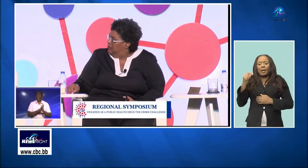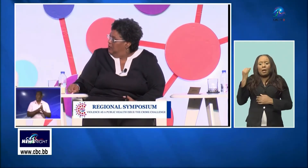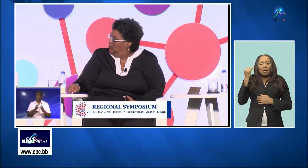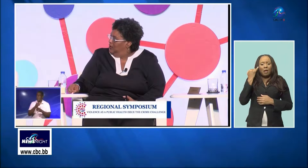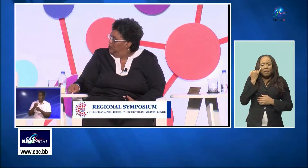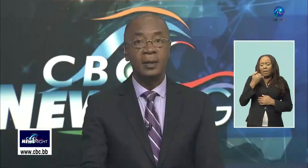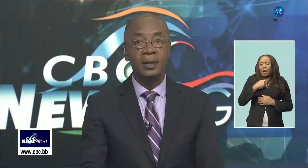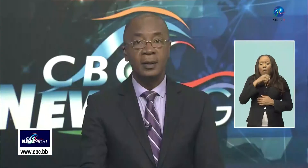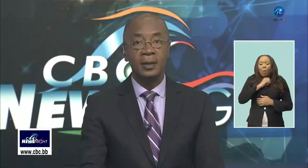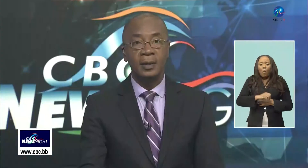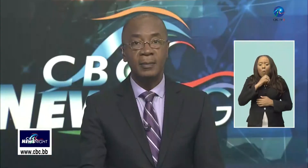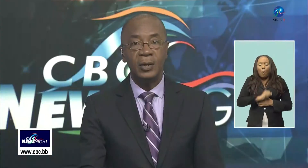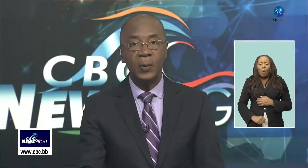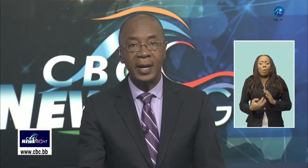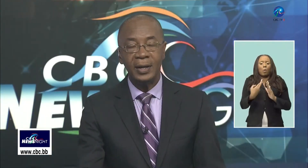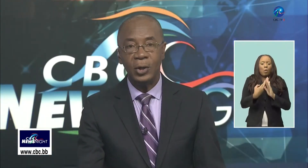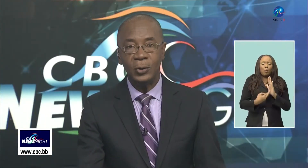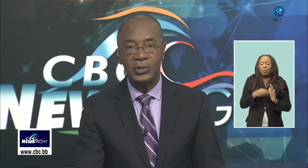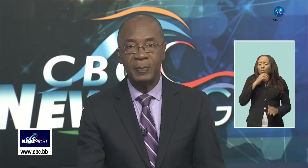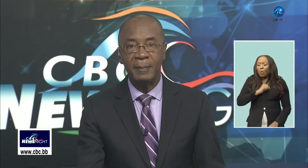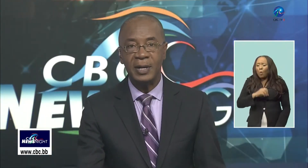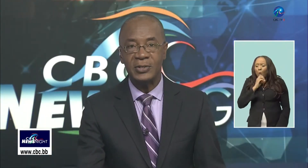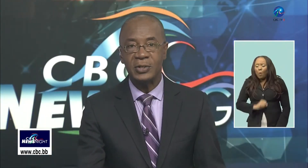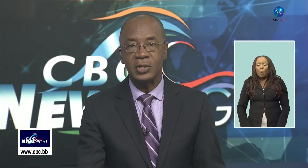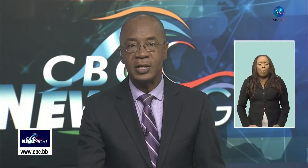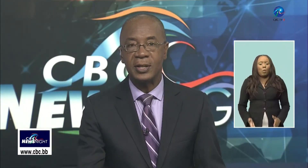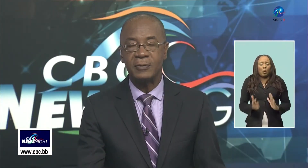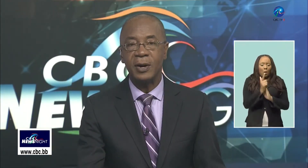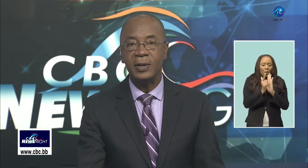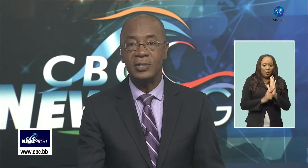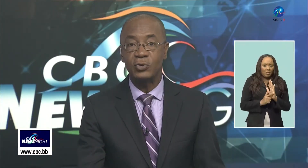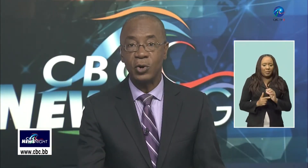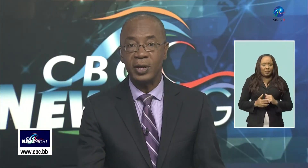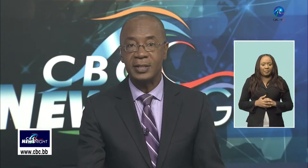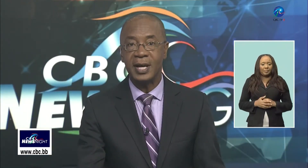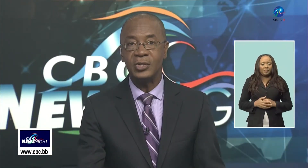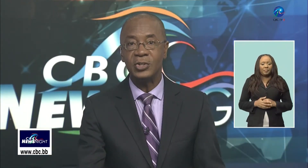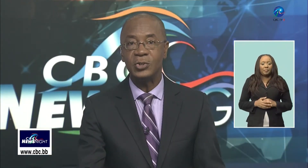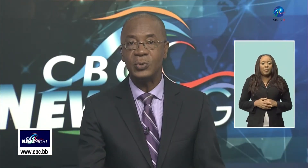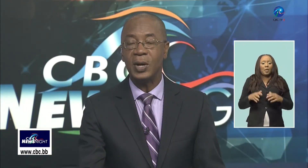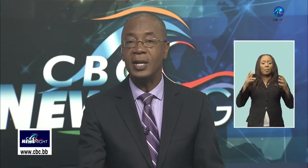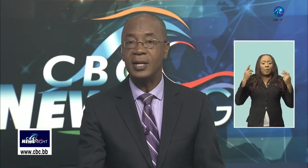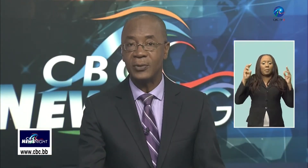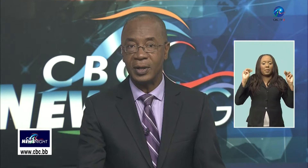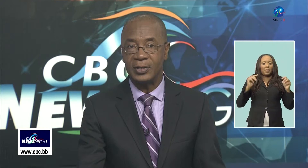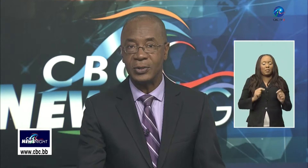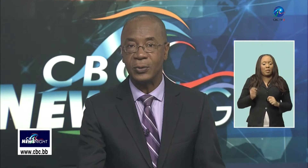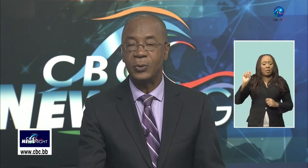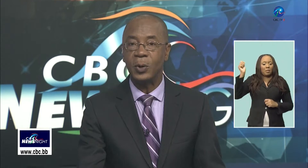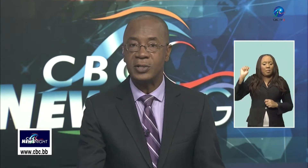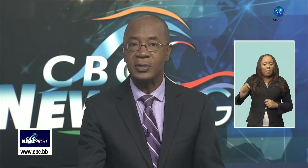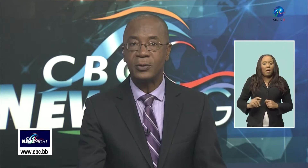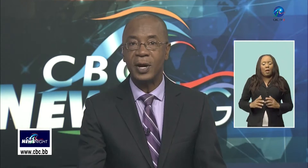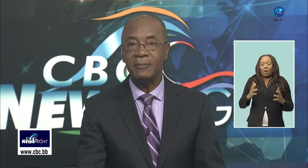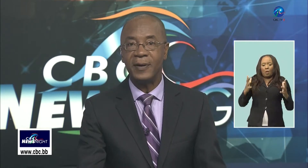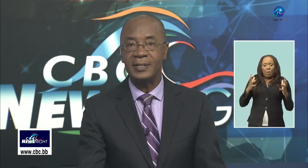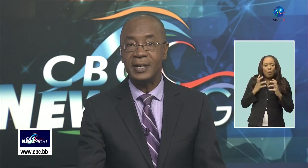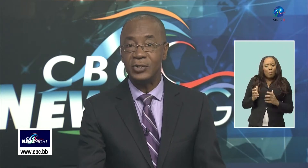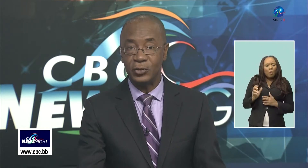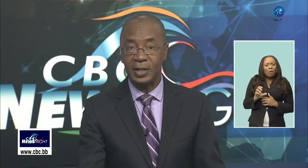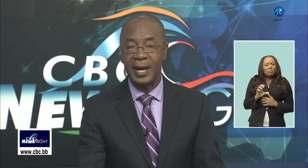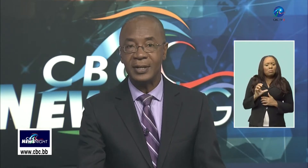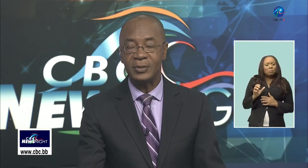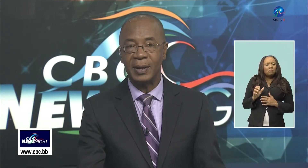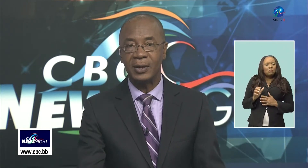environment. Meanwhile, host Prime Minister Dr. Keith Rowley is drawing attention to another issue thwarting the crime fight